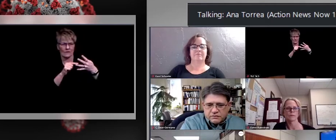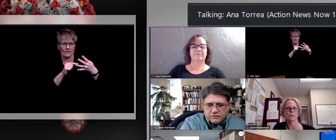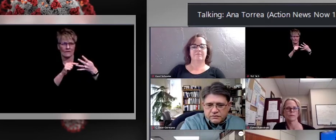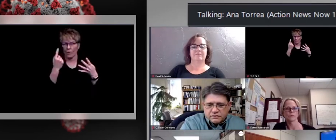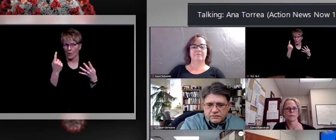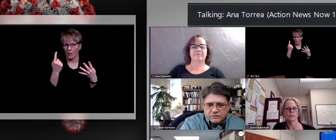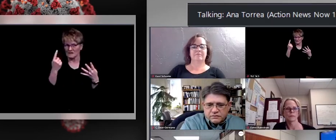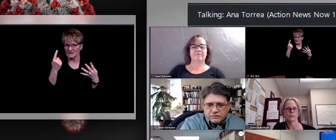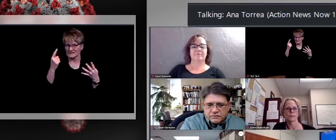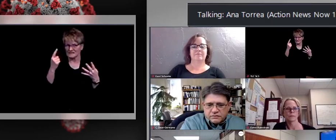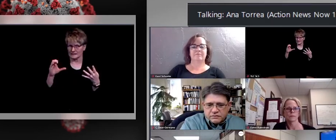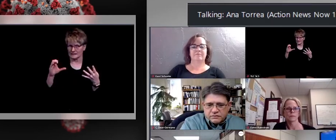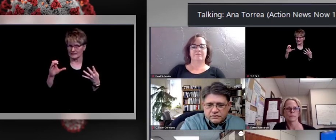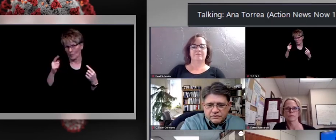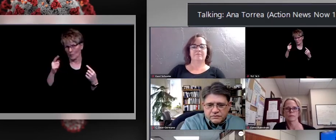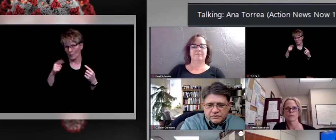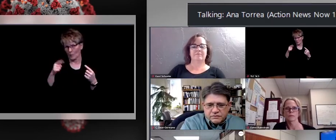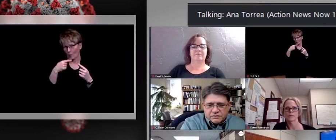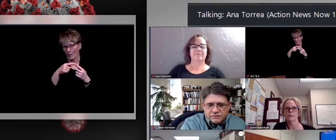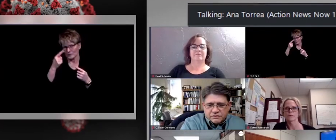plan?